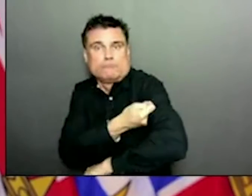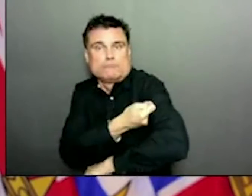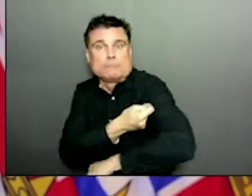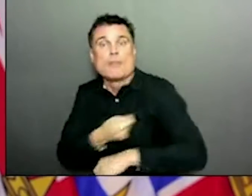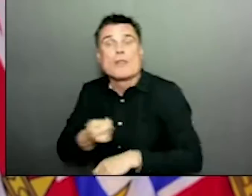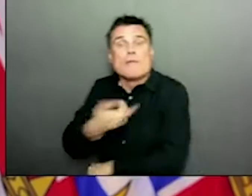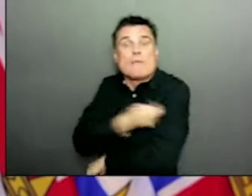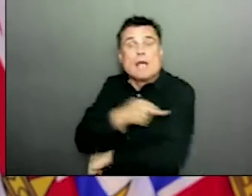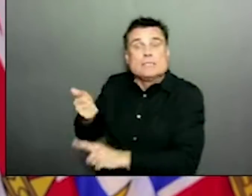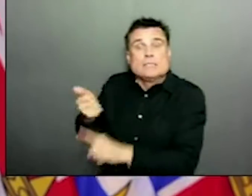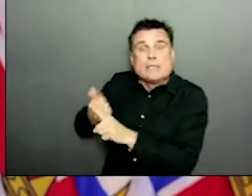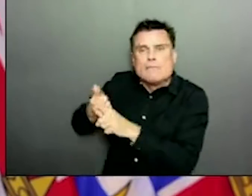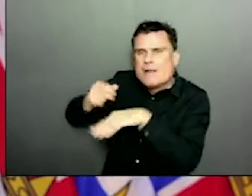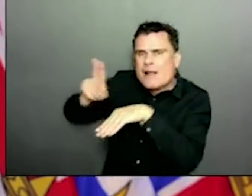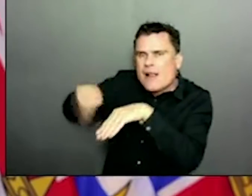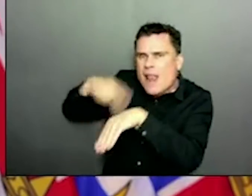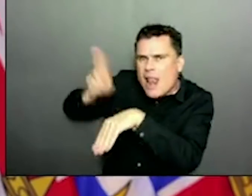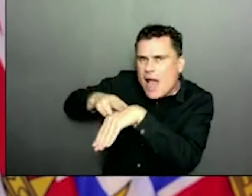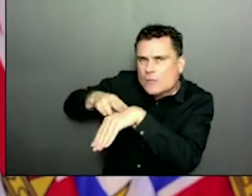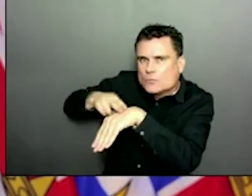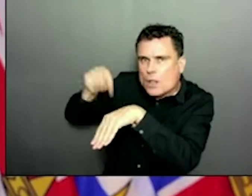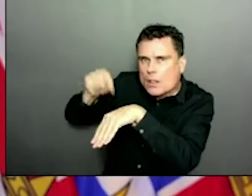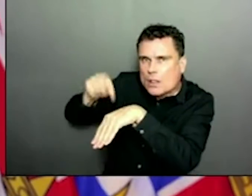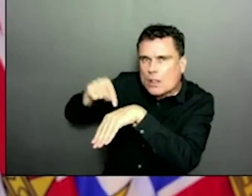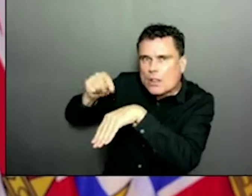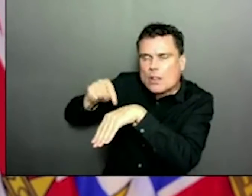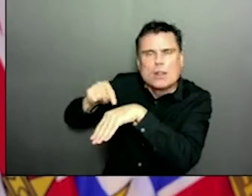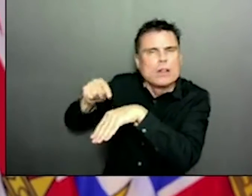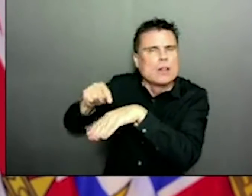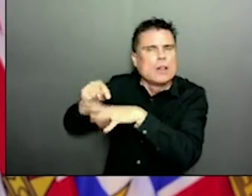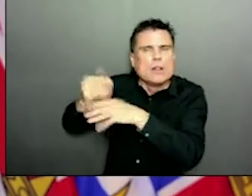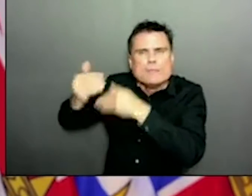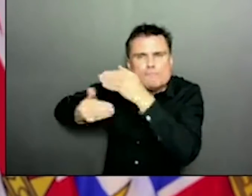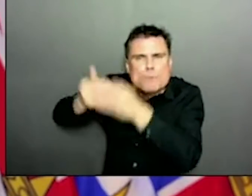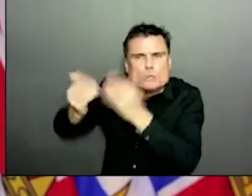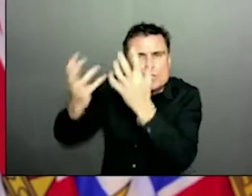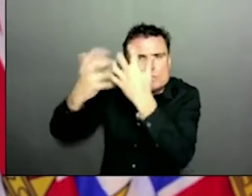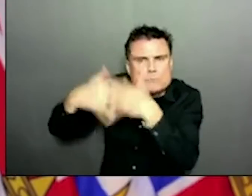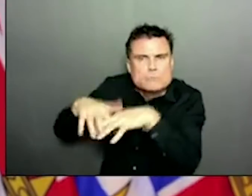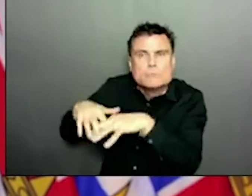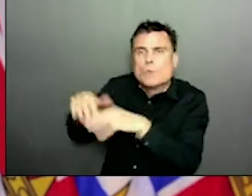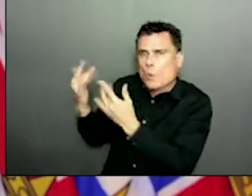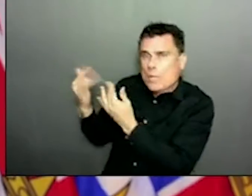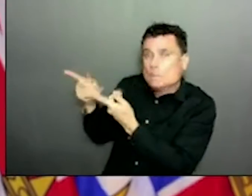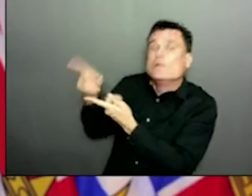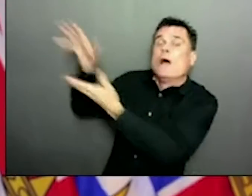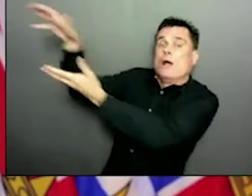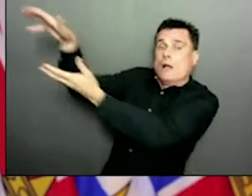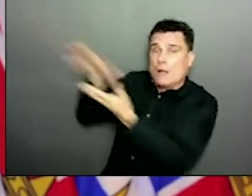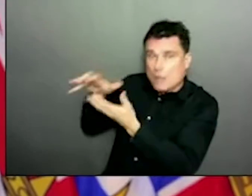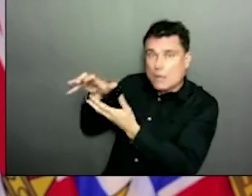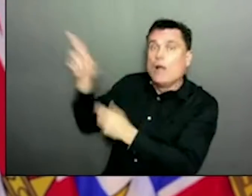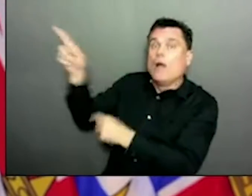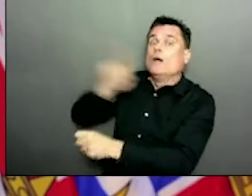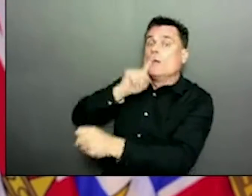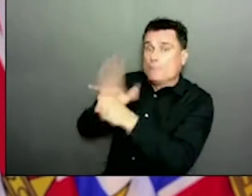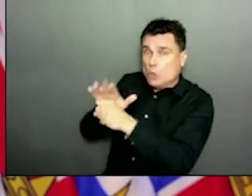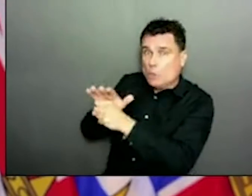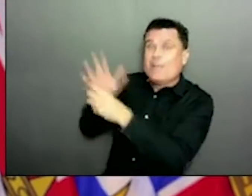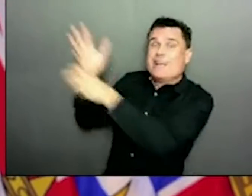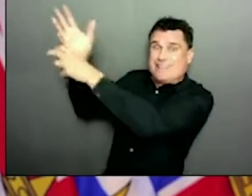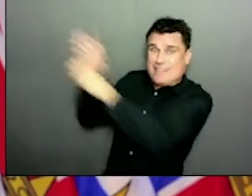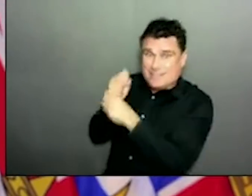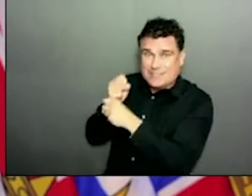rapidly changing, and timings will be provided as soon as they are confirmed. And I've received a number